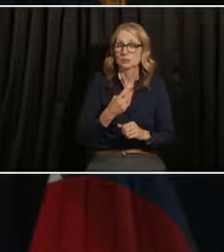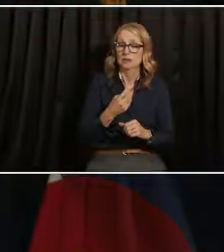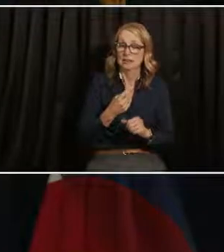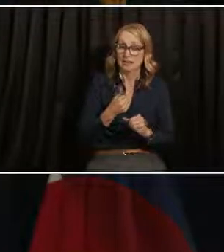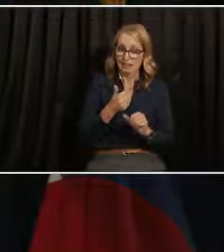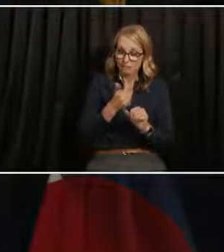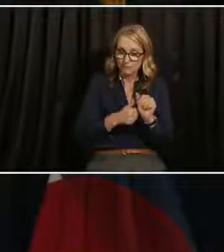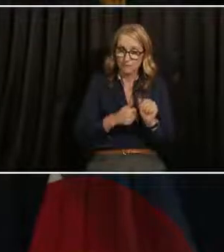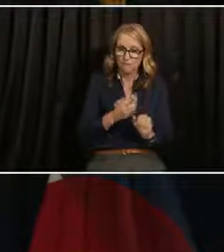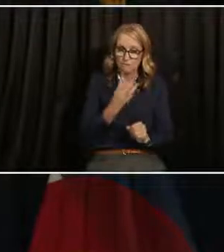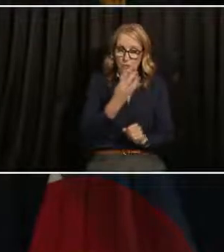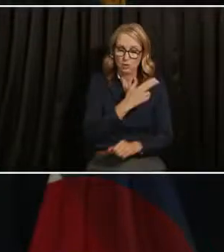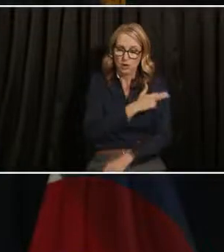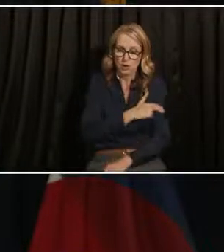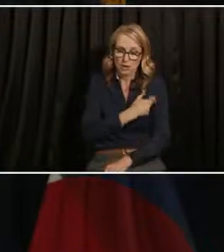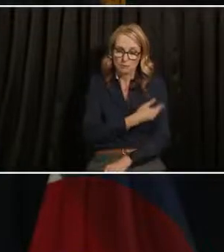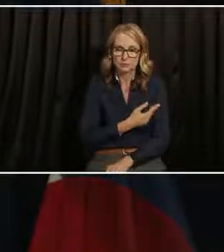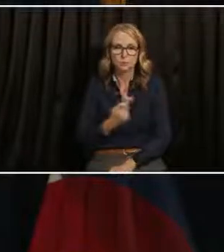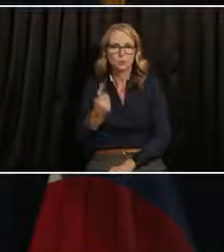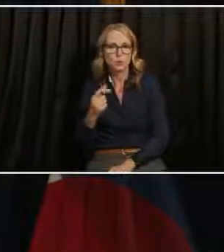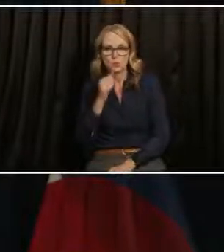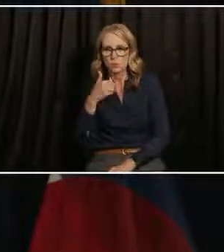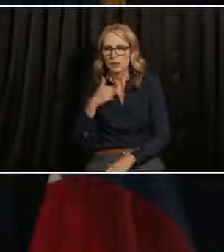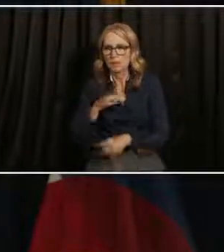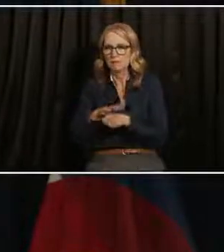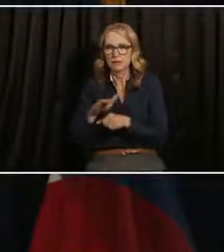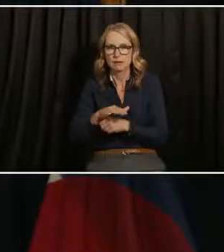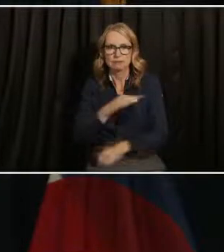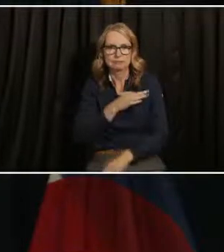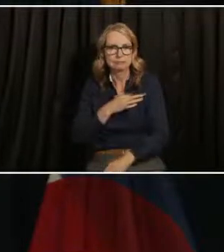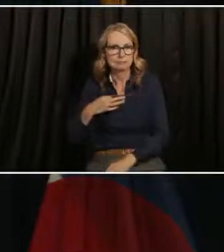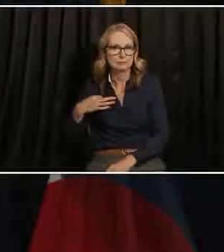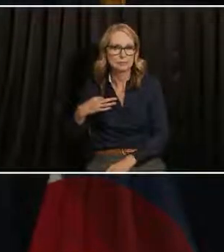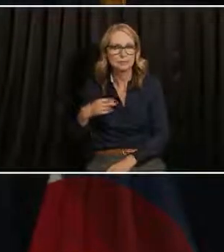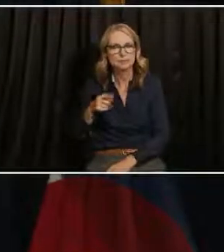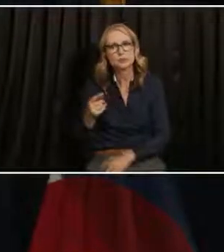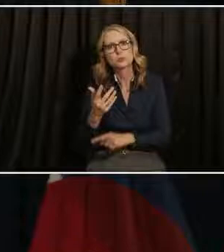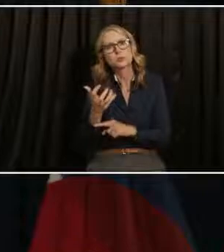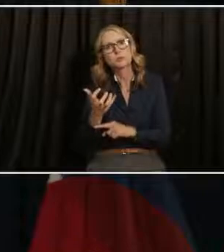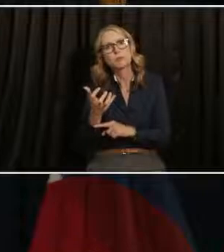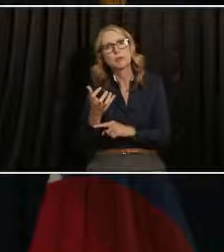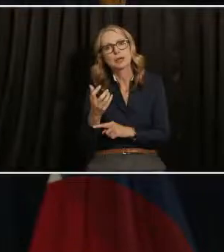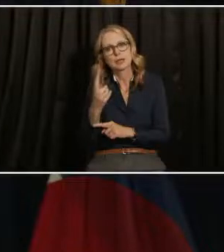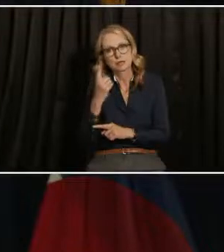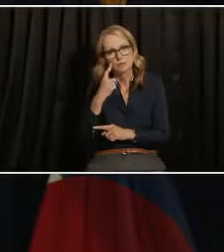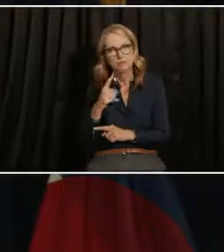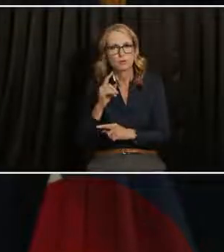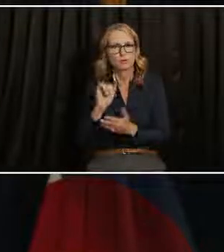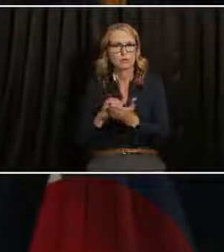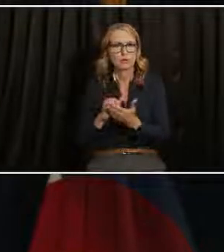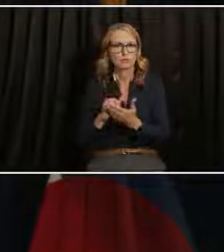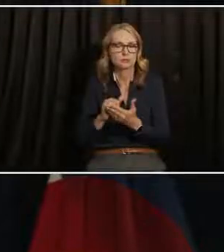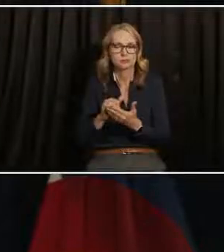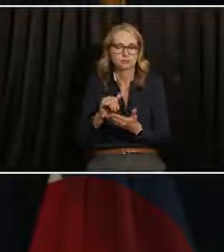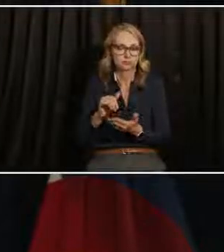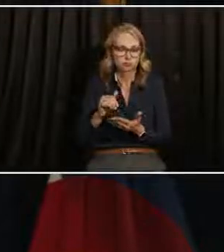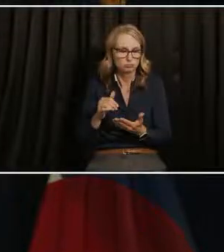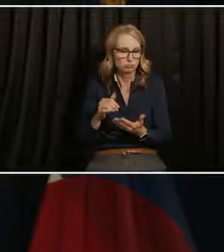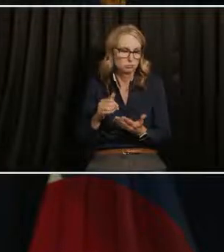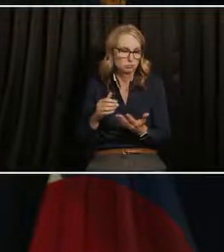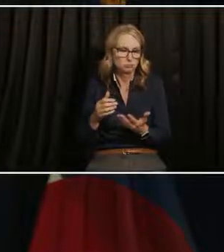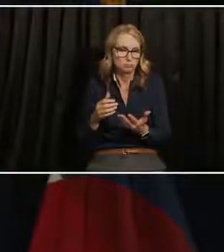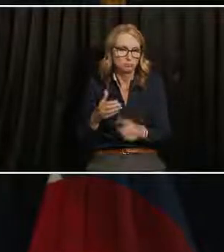where some hospitals are begging for options here. There's a letter from the Arkansas Valley Regional Medical Center that